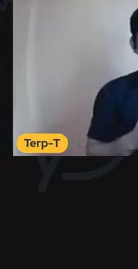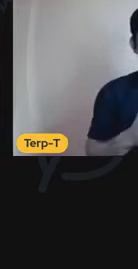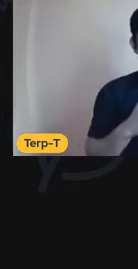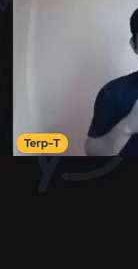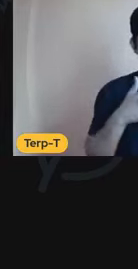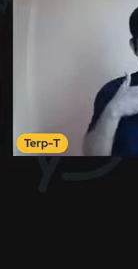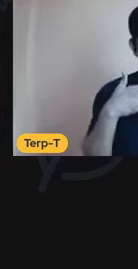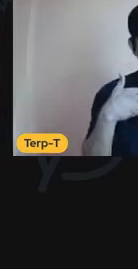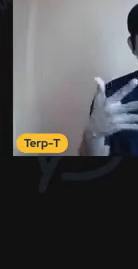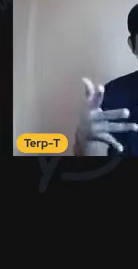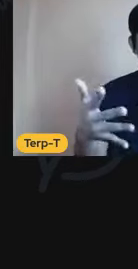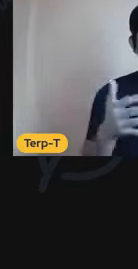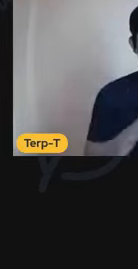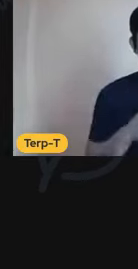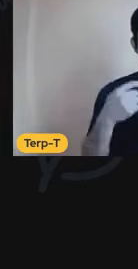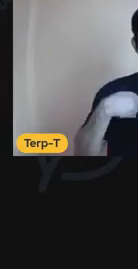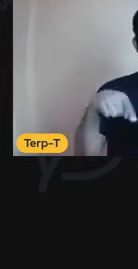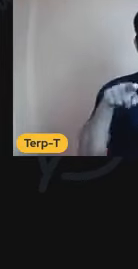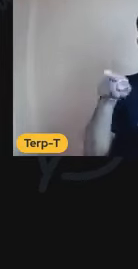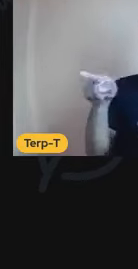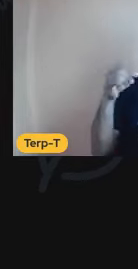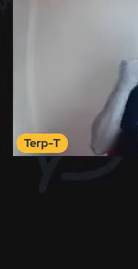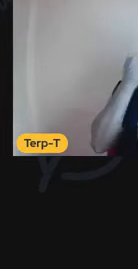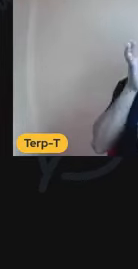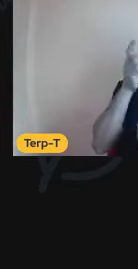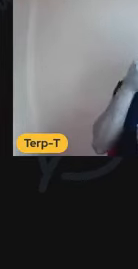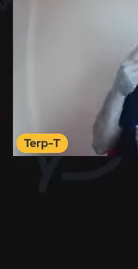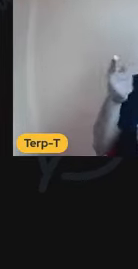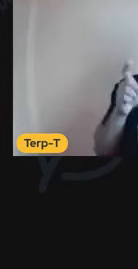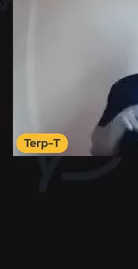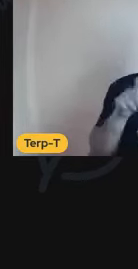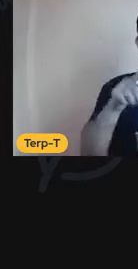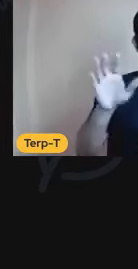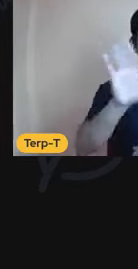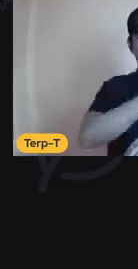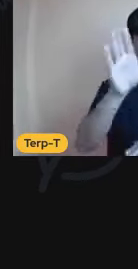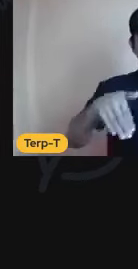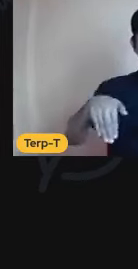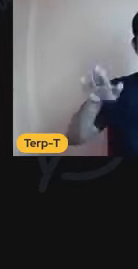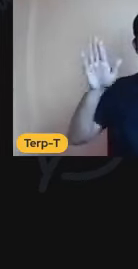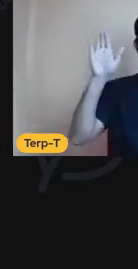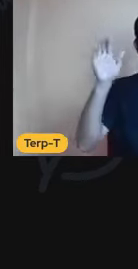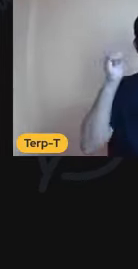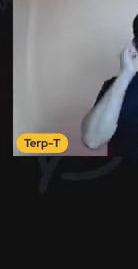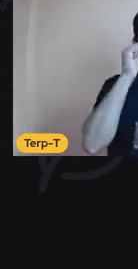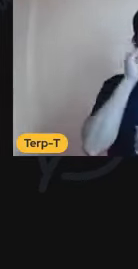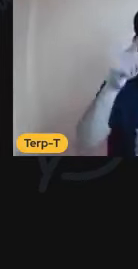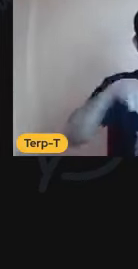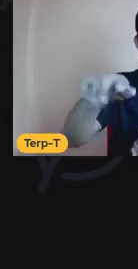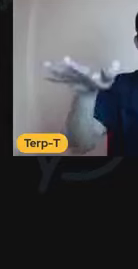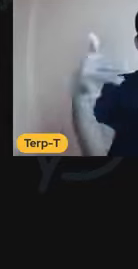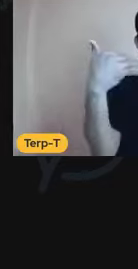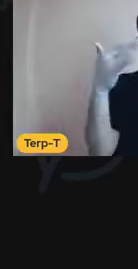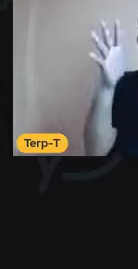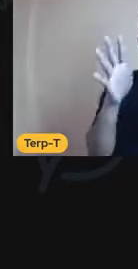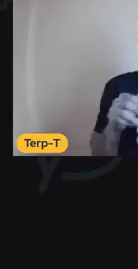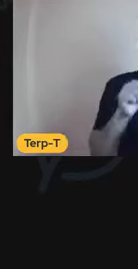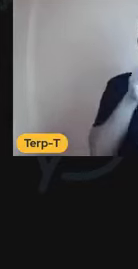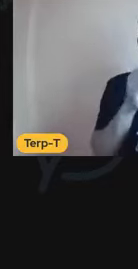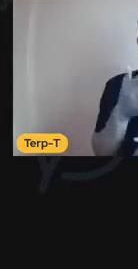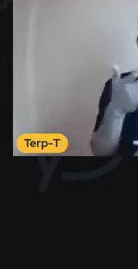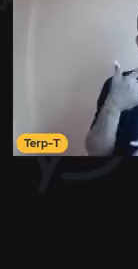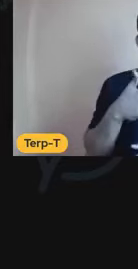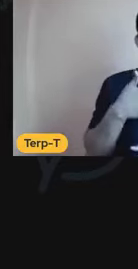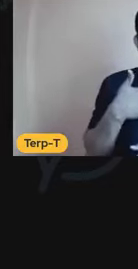Mrs. Yuzon's daughters, JC, said, we shouldn't give up on them. Also, to our viewers, don't feel shy to place